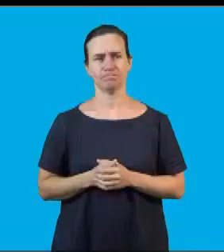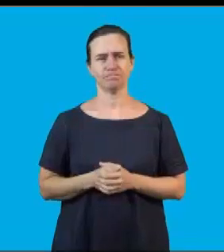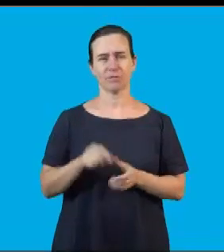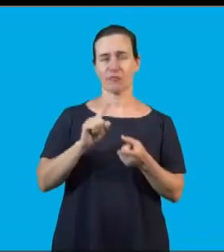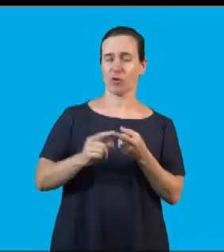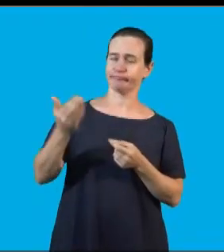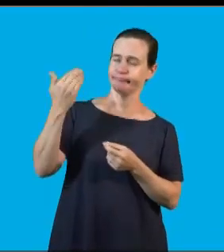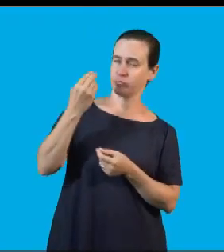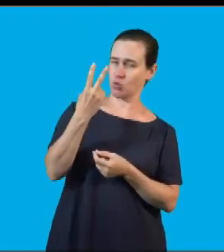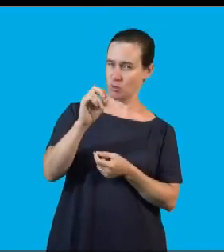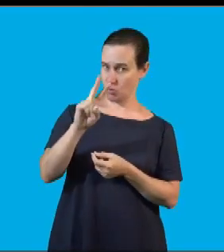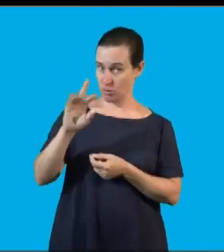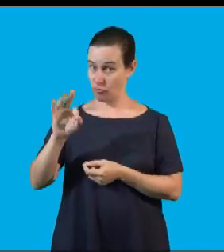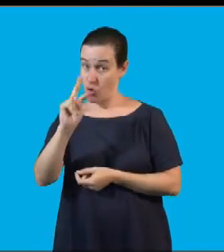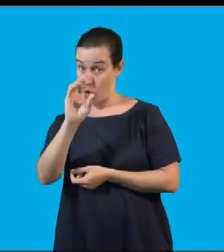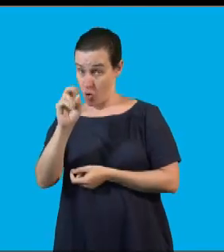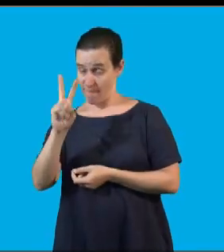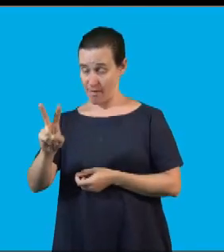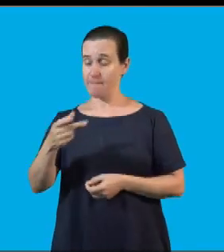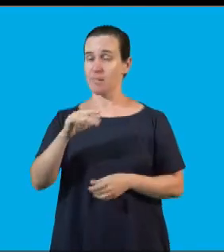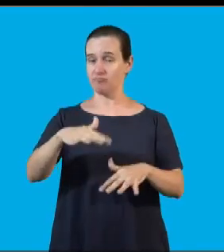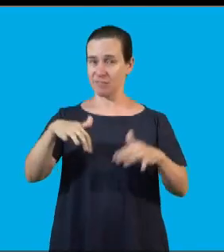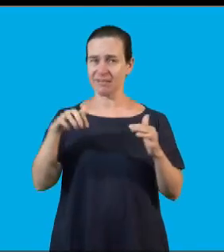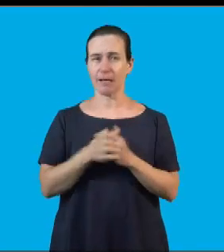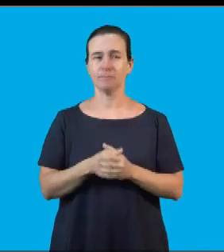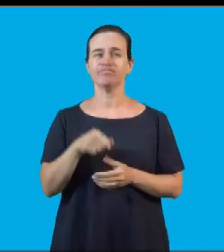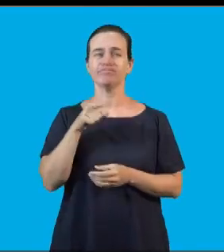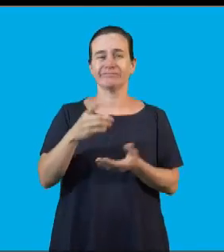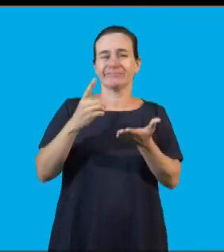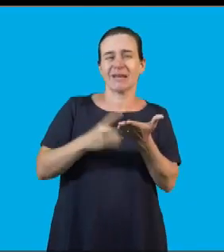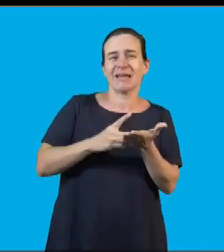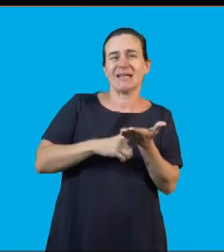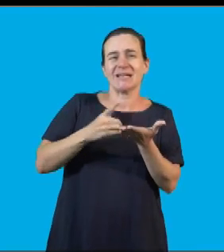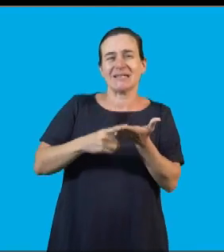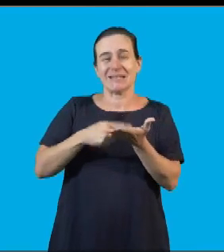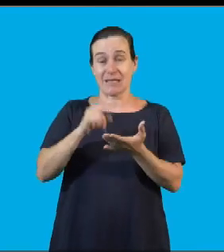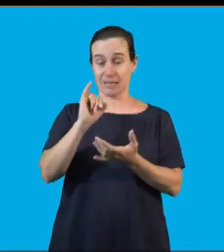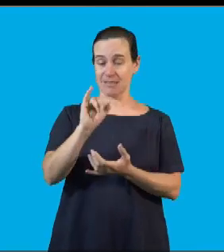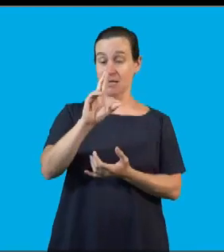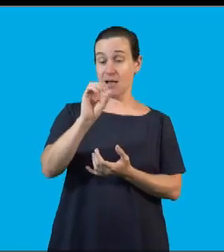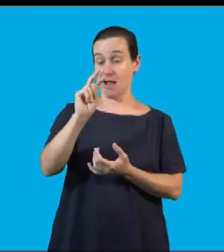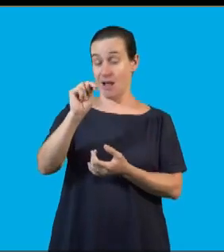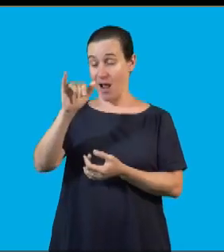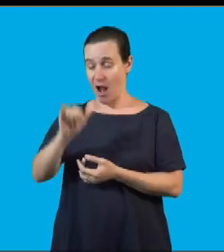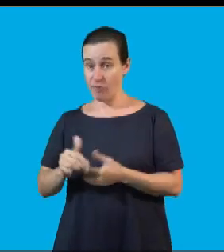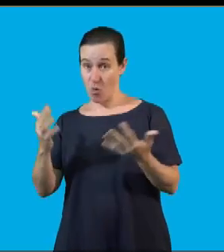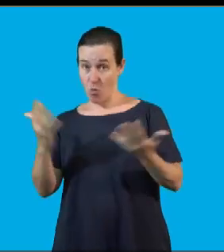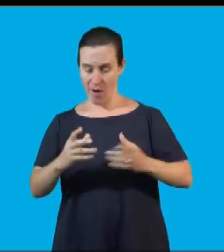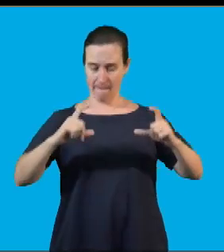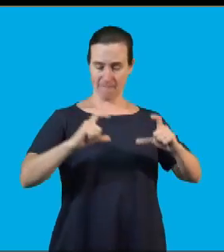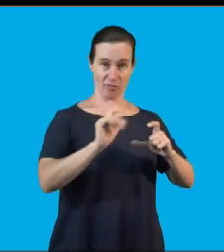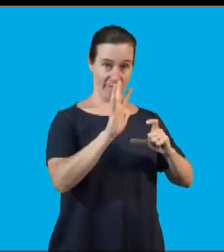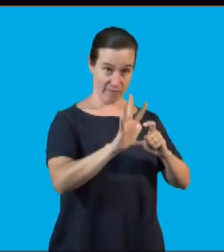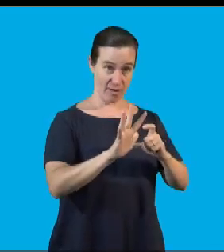1.5 from the November 2023 paper asks, discuss the irony evident in paragraph 5. Remember